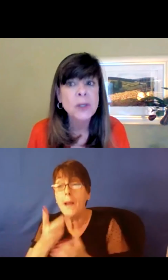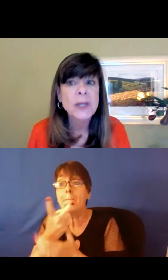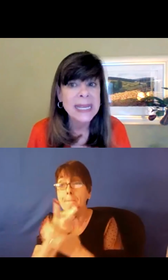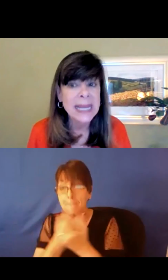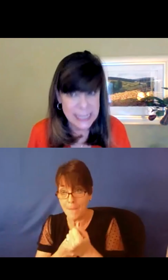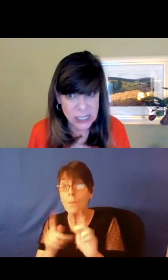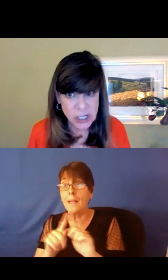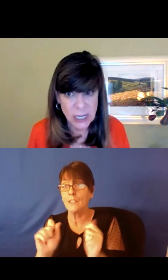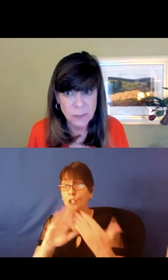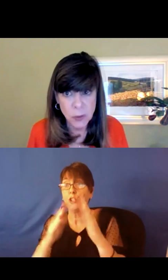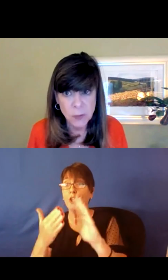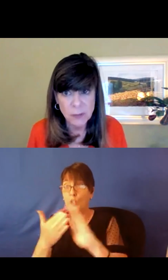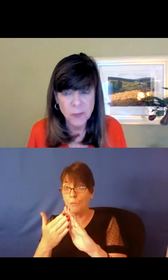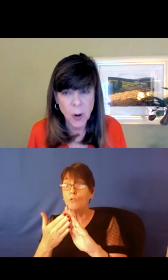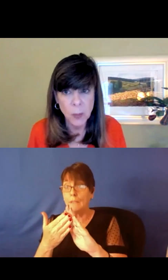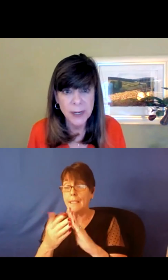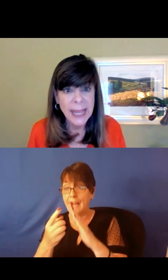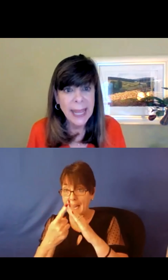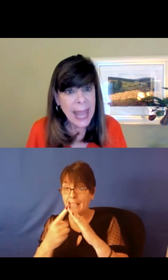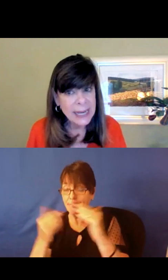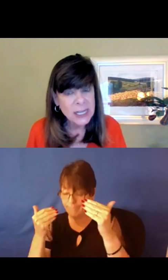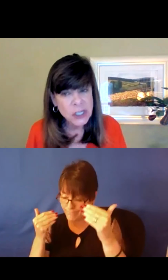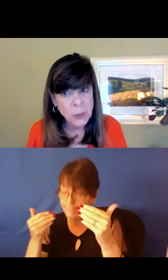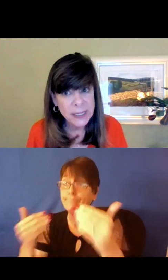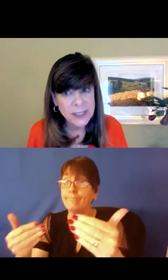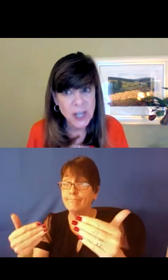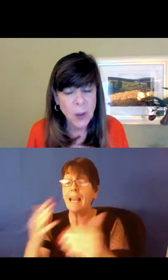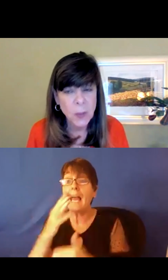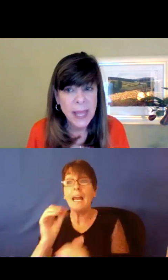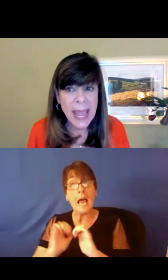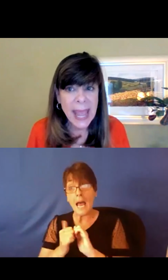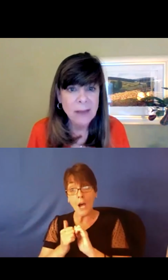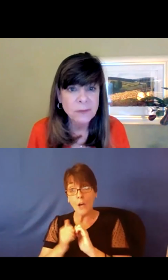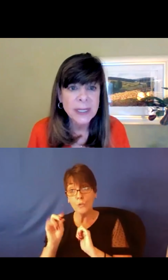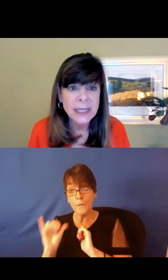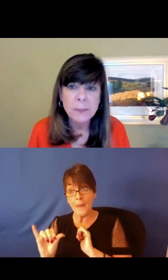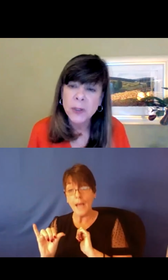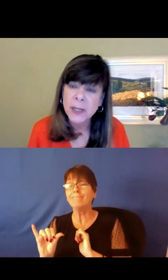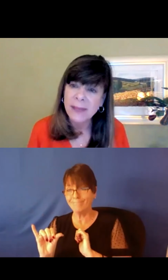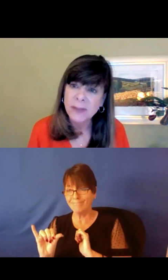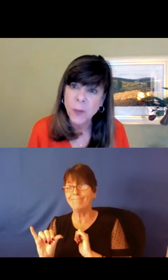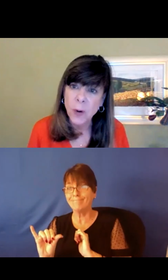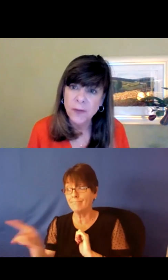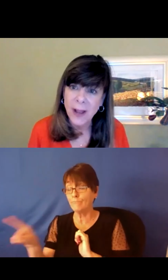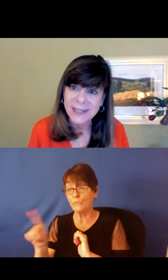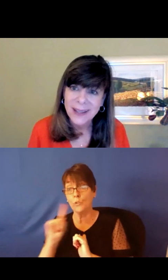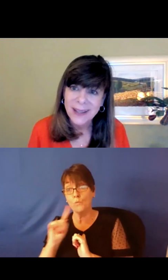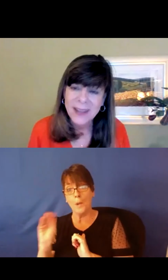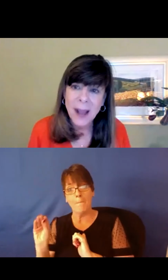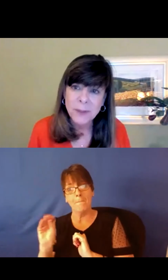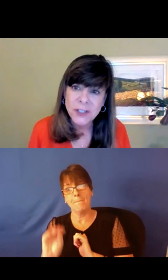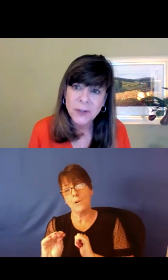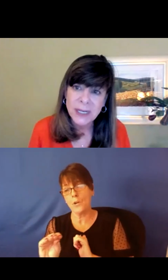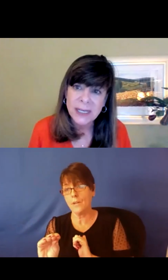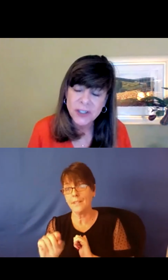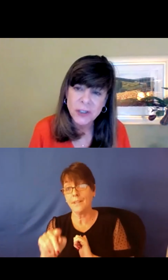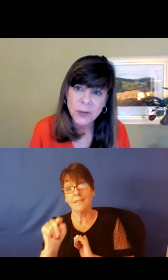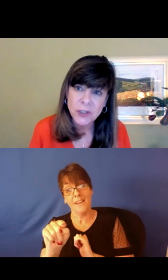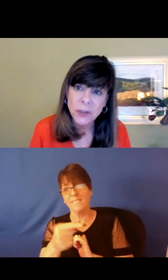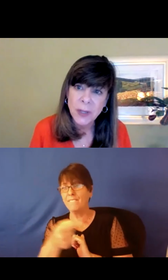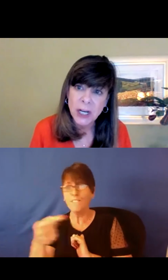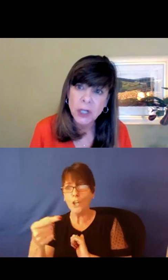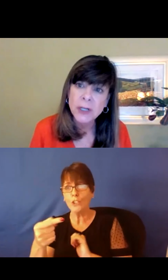a community initiative moving forward. And in doing so, have really put at the forefront the